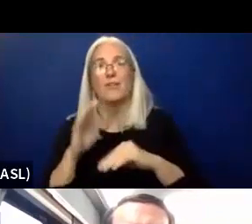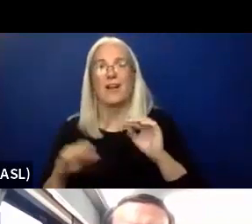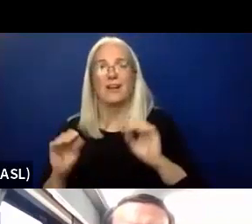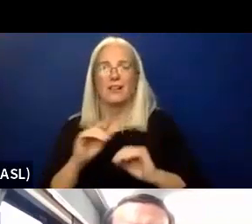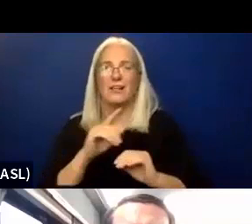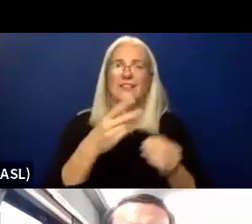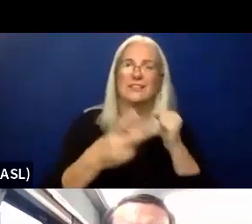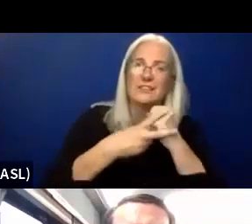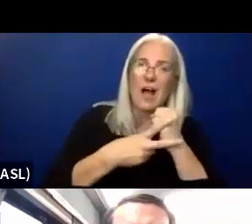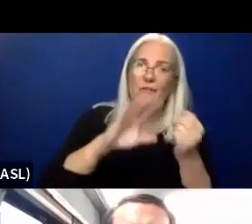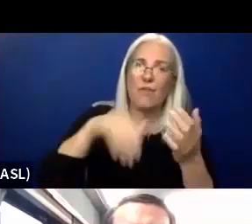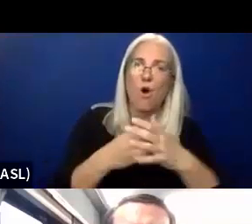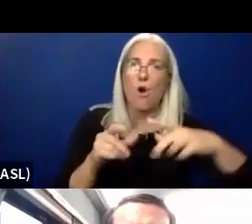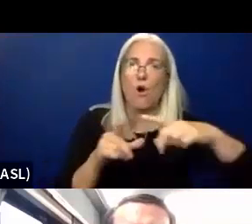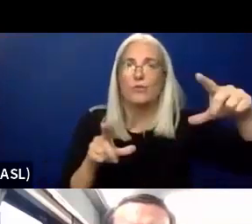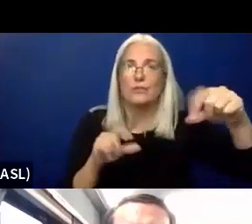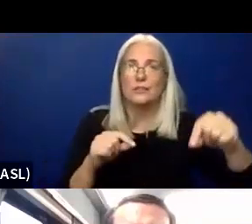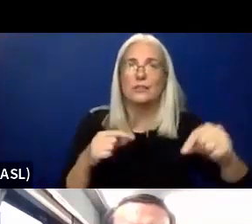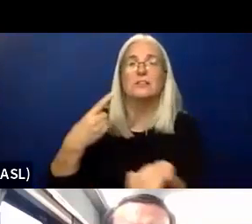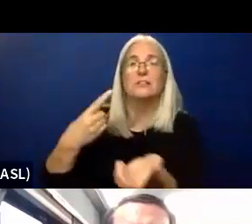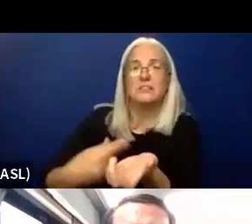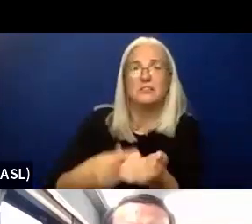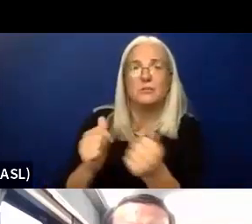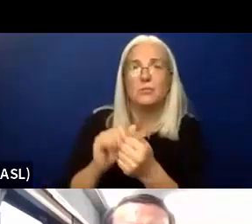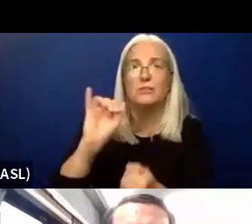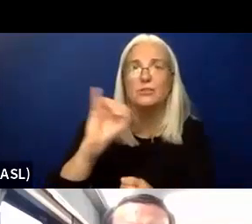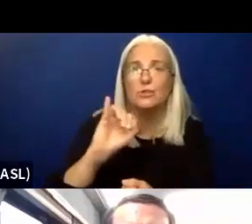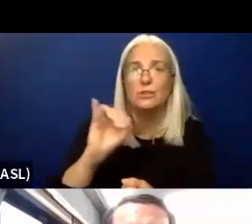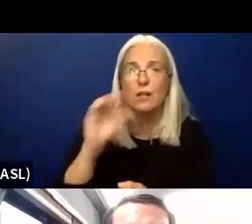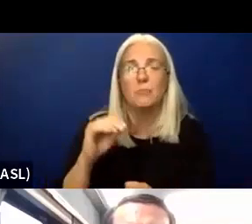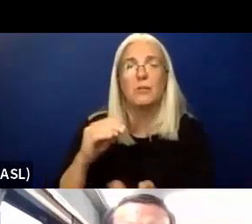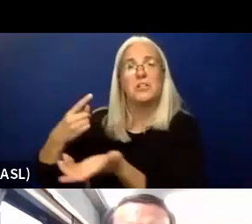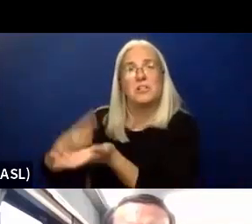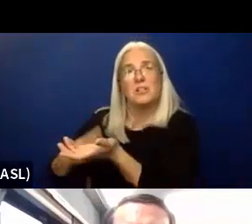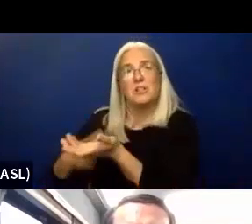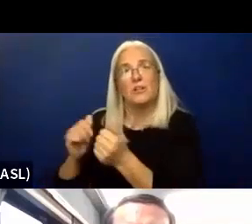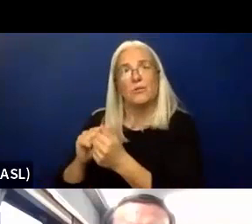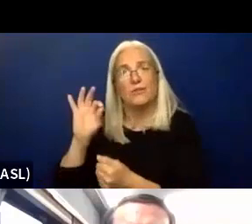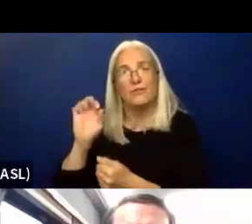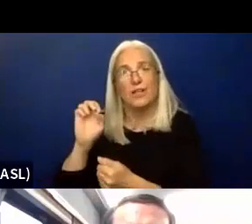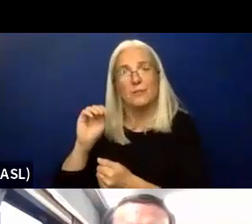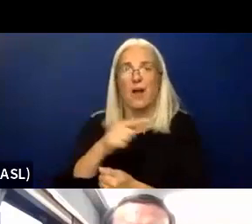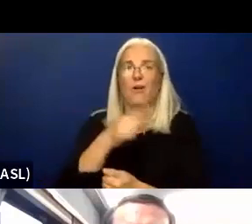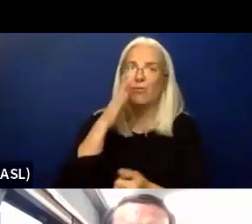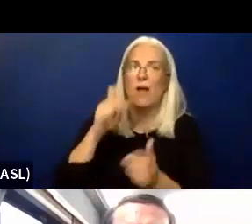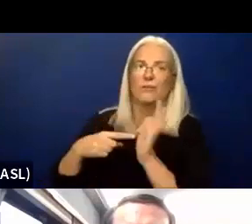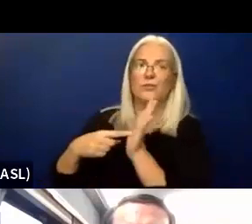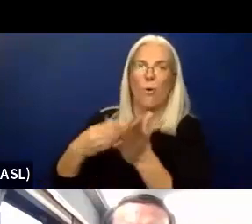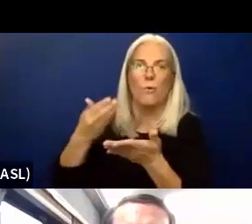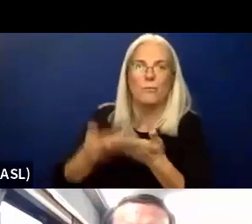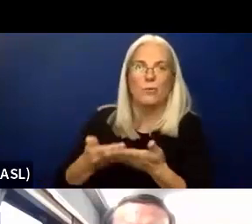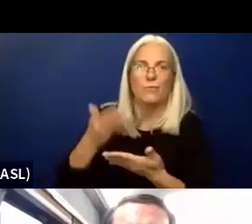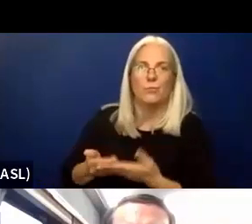insurance company or FEMA eventually, you have to document everything. Senator McGuire, any